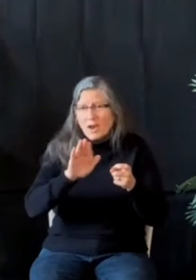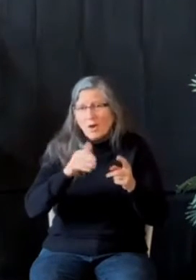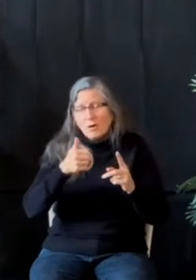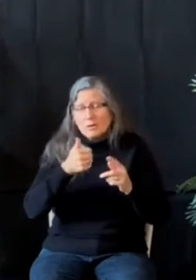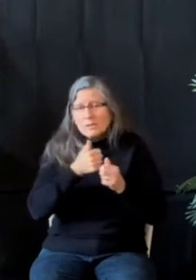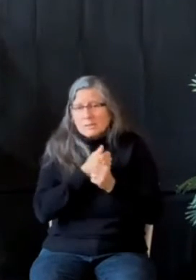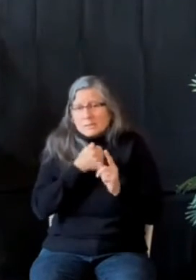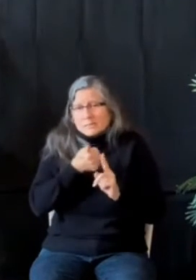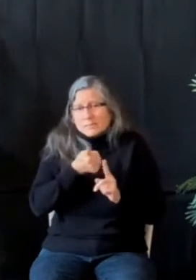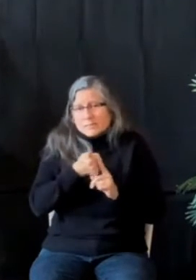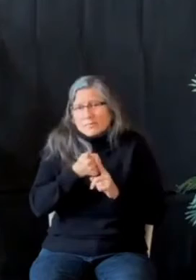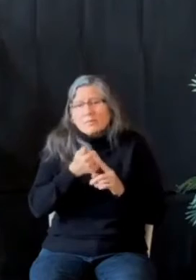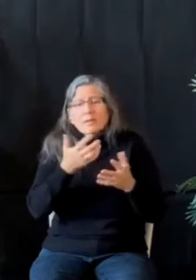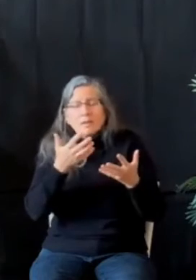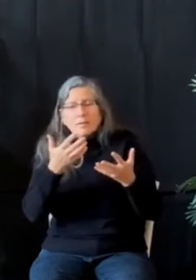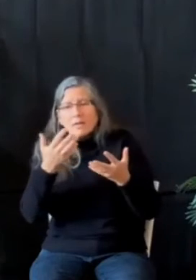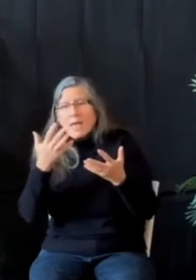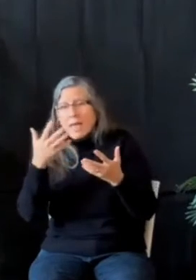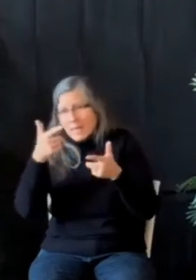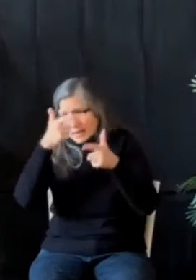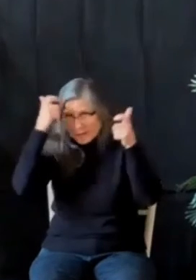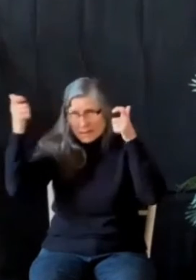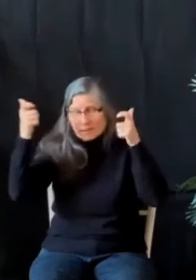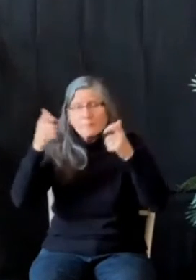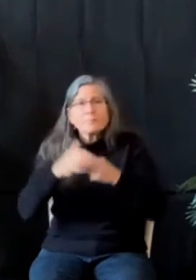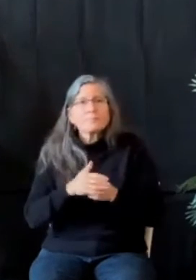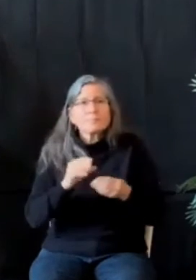is sinful. Number four,